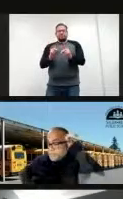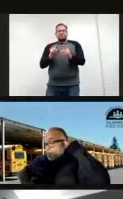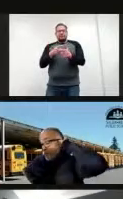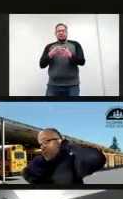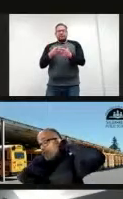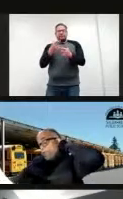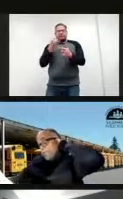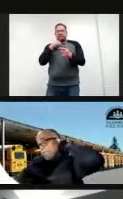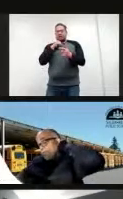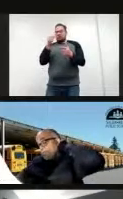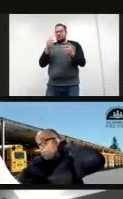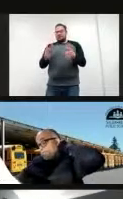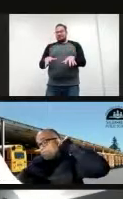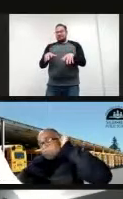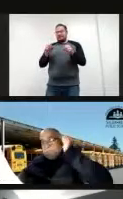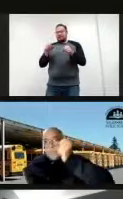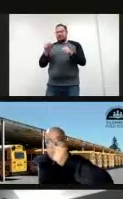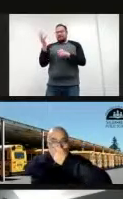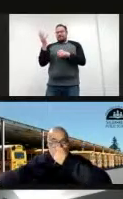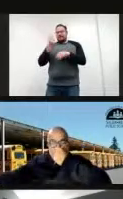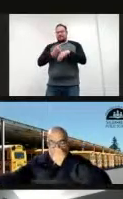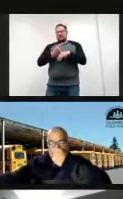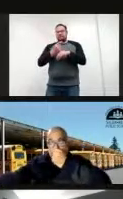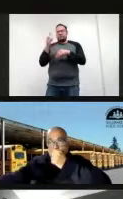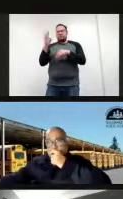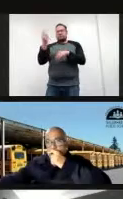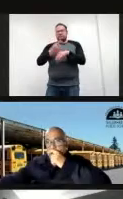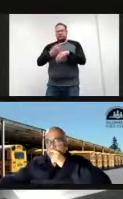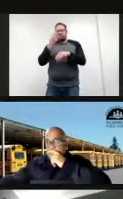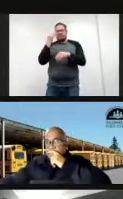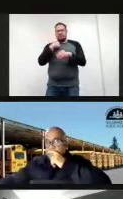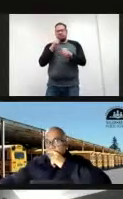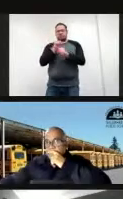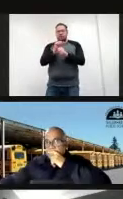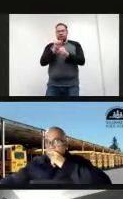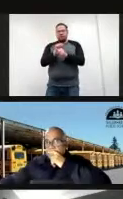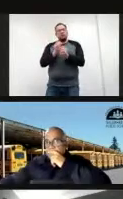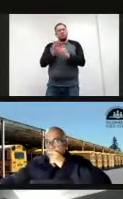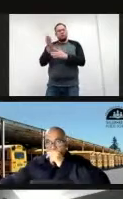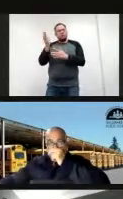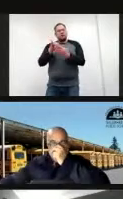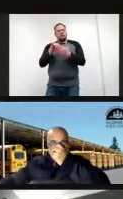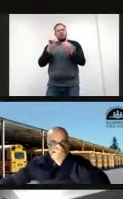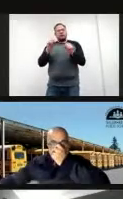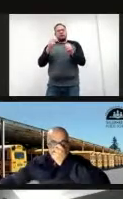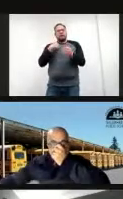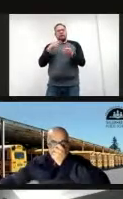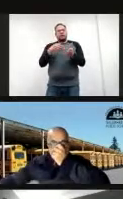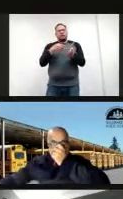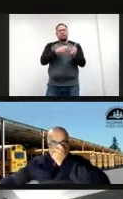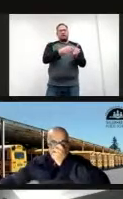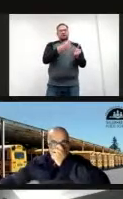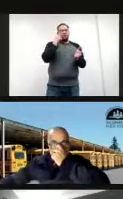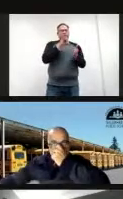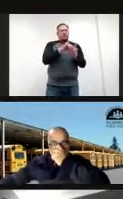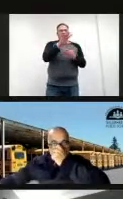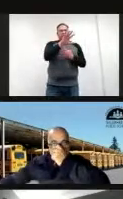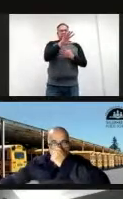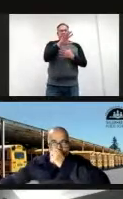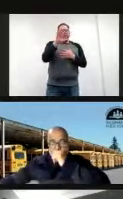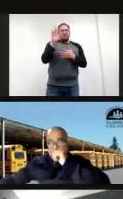I don't take 5 days or 7 days because I'm working through them, can I get paid for those 5 or 7 days that I'm